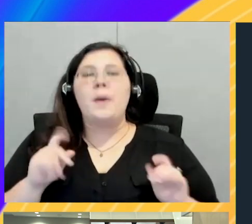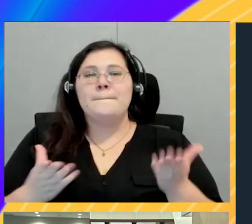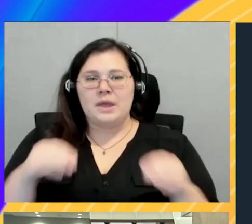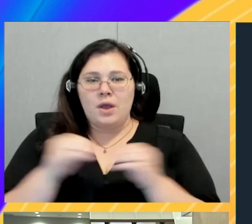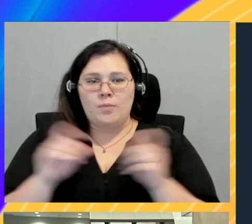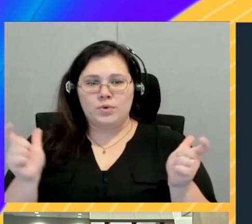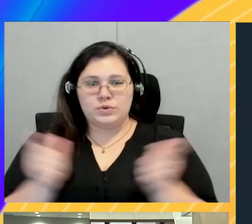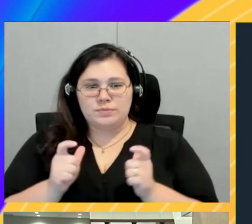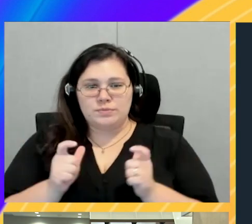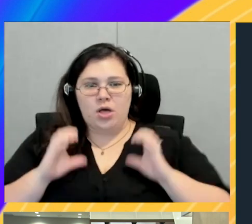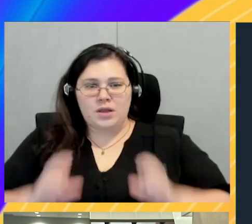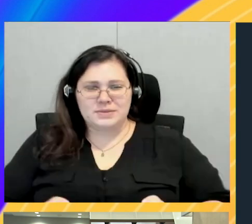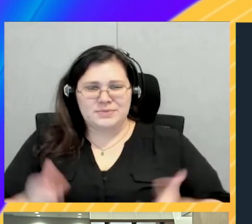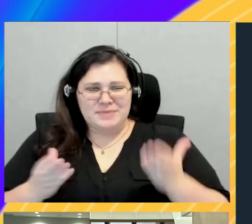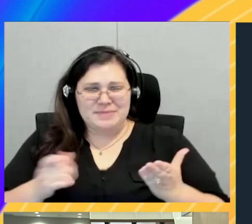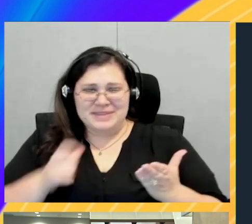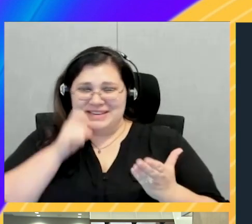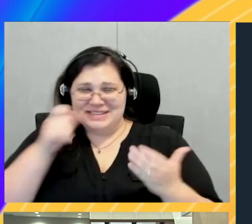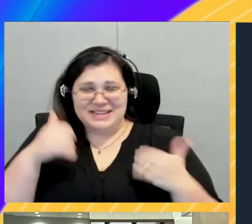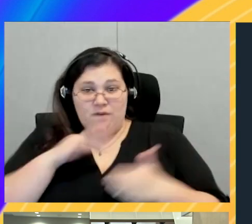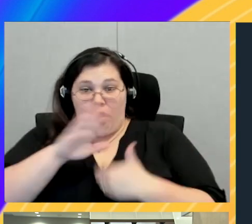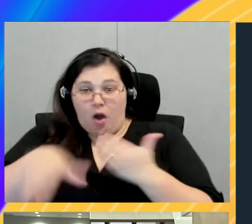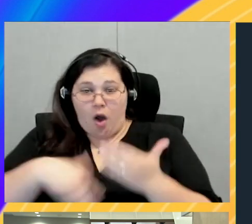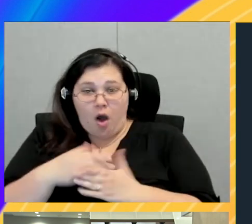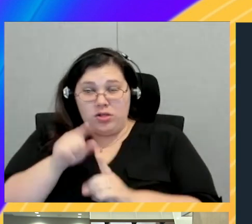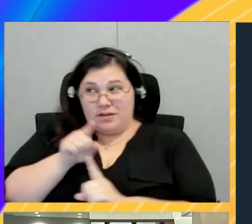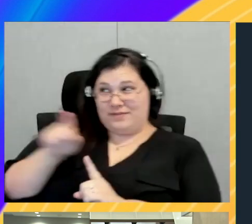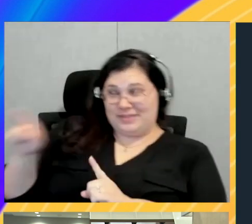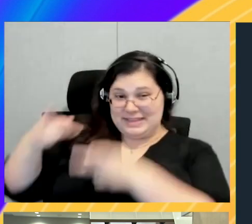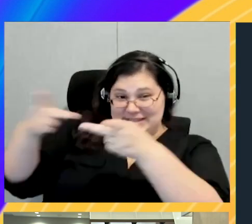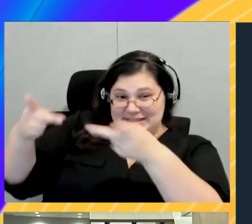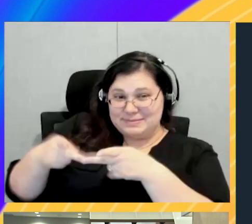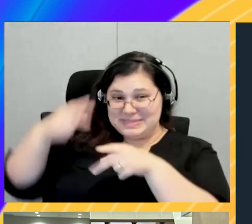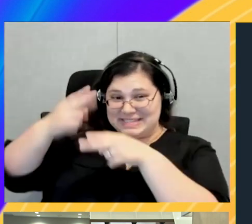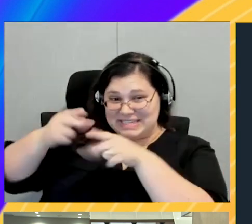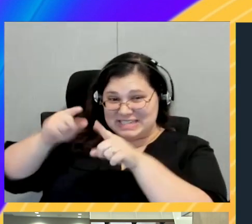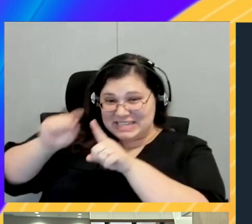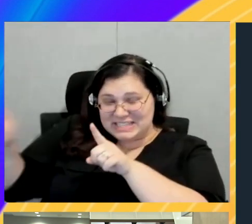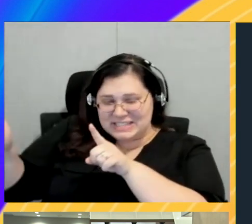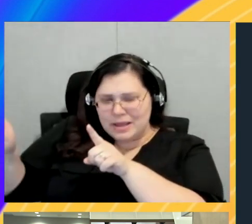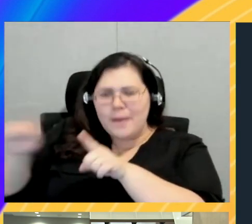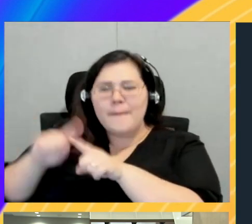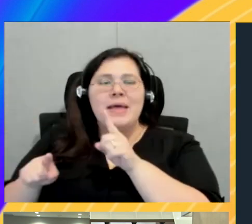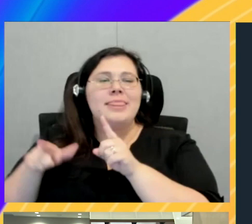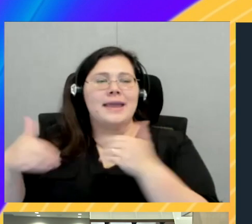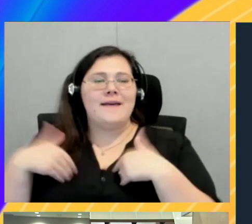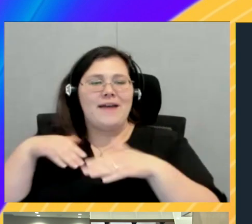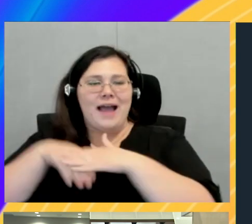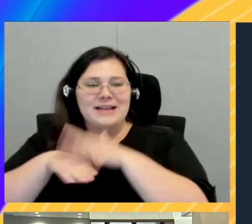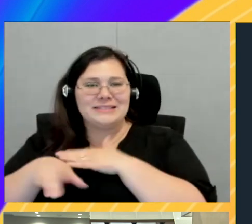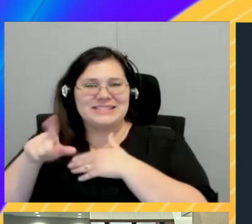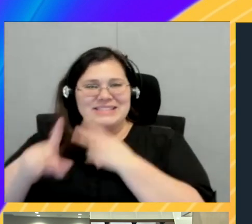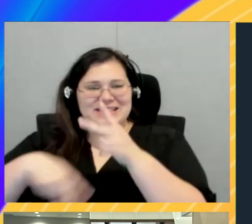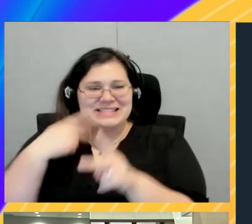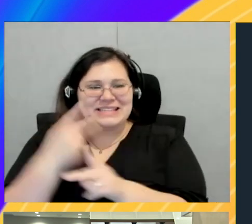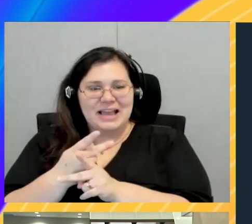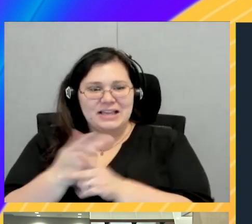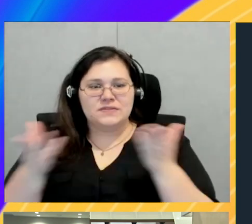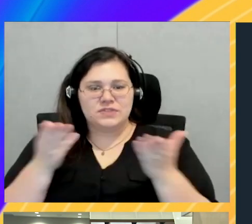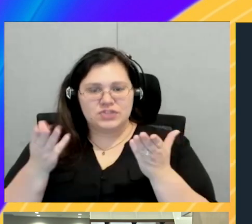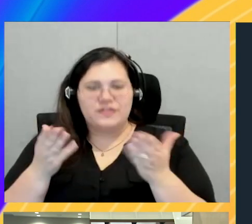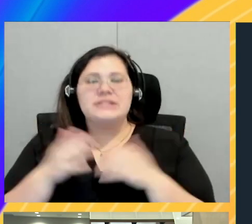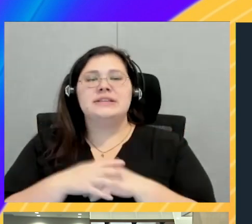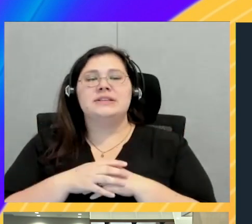positions, they do have access to these types of services in one way or another. So the account team starts on the account manager and